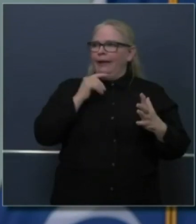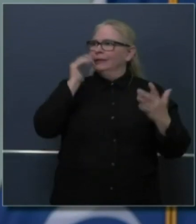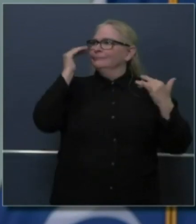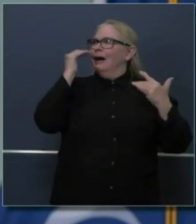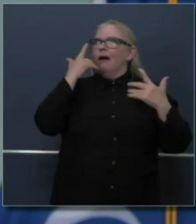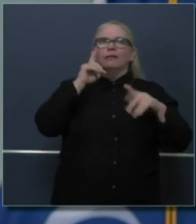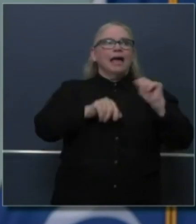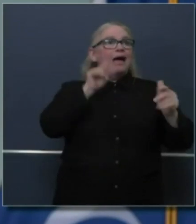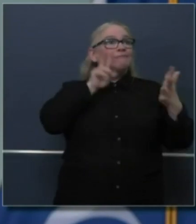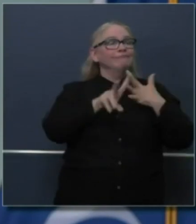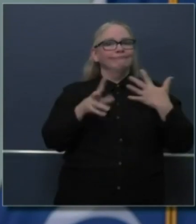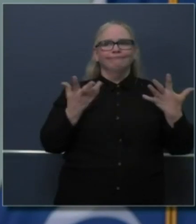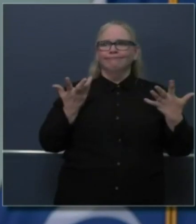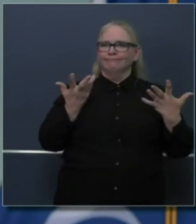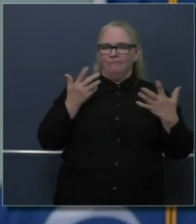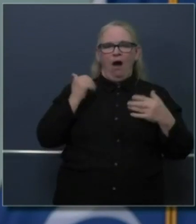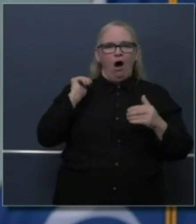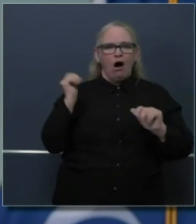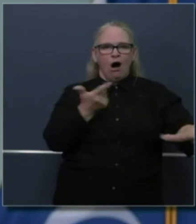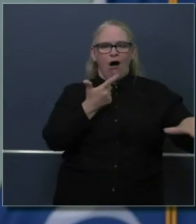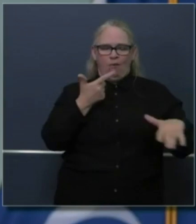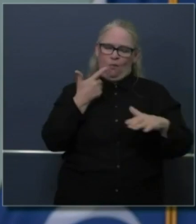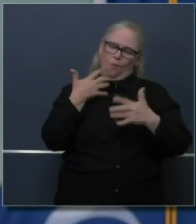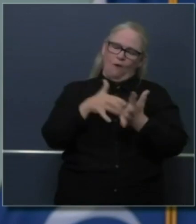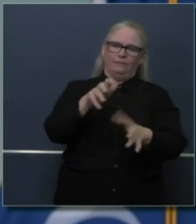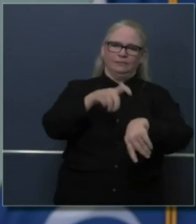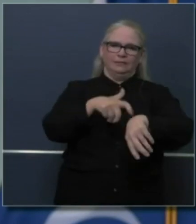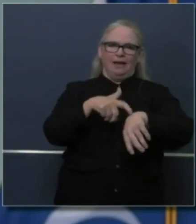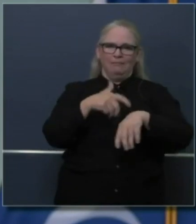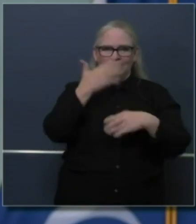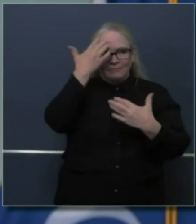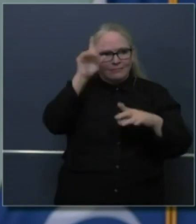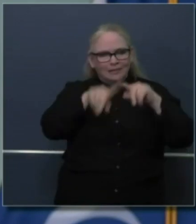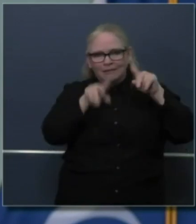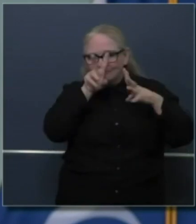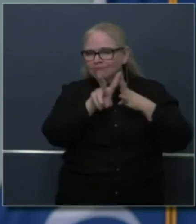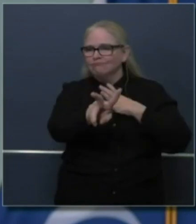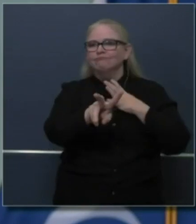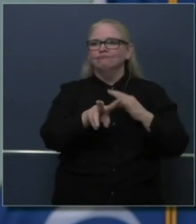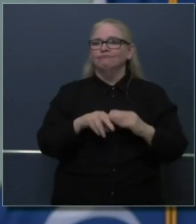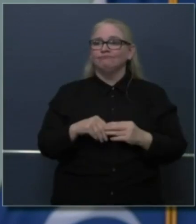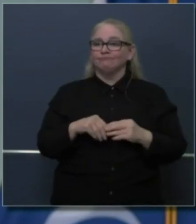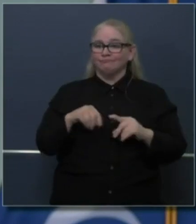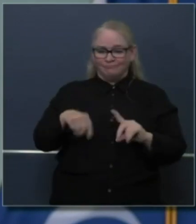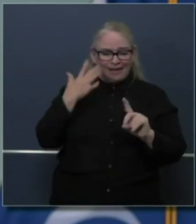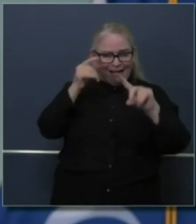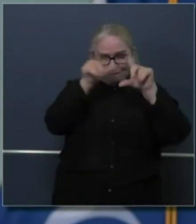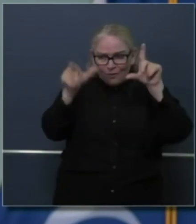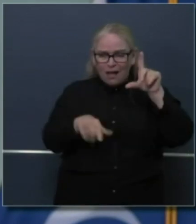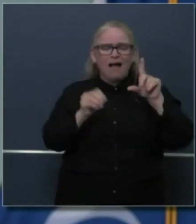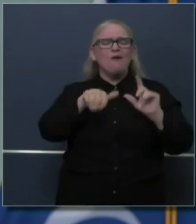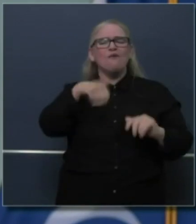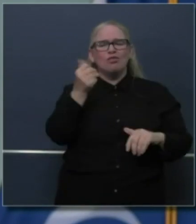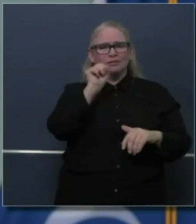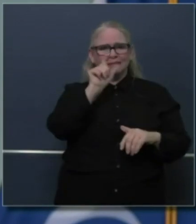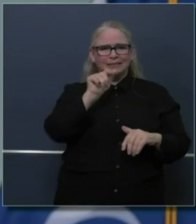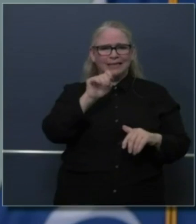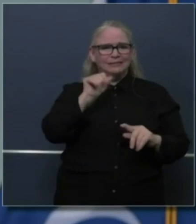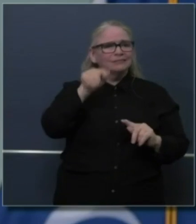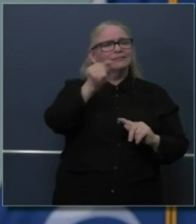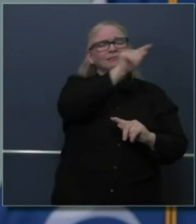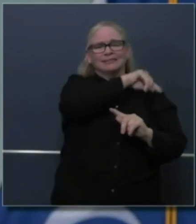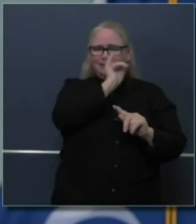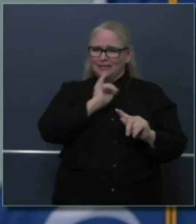such a very short period of time. And California is no different. What is different in the state of California is we're the world's 5th